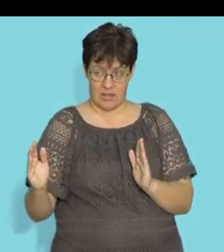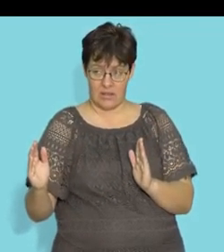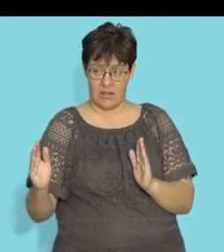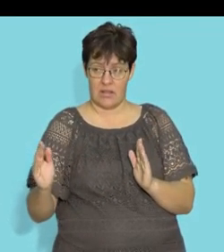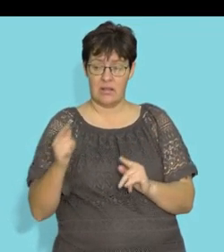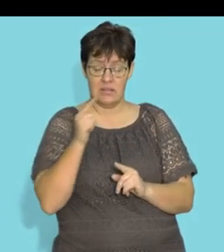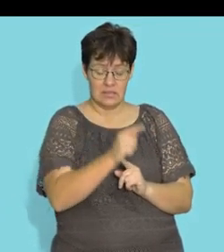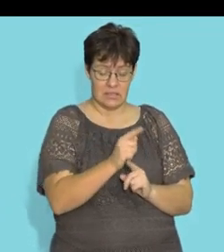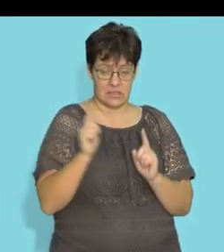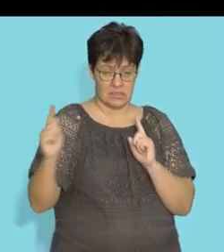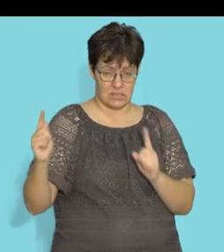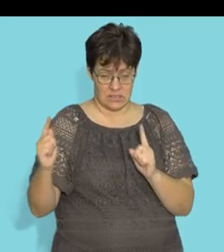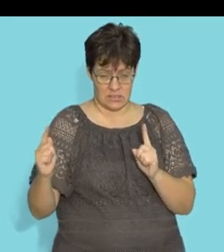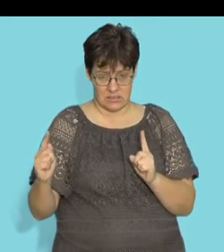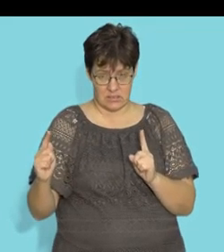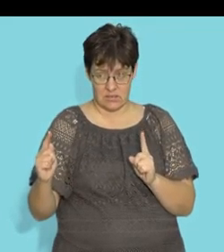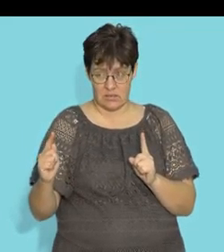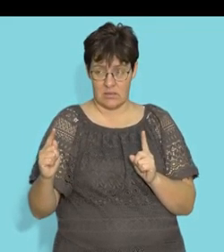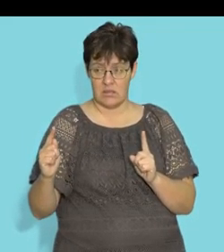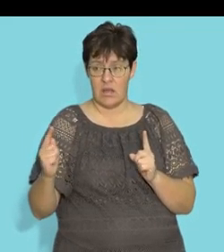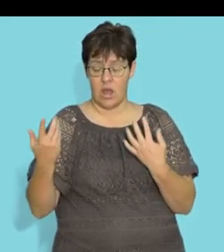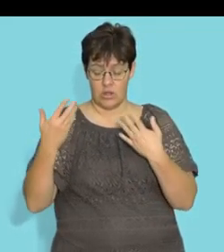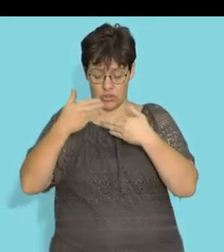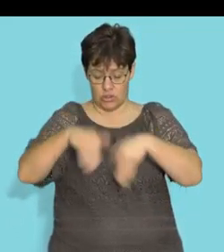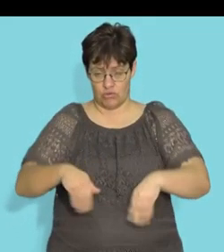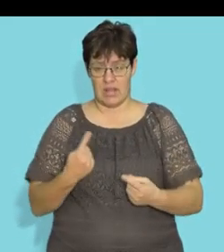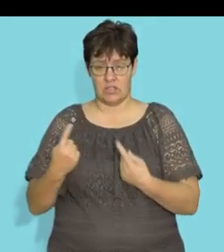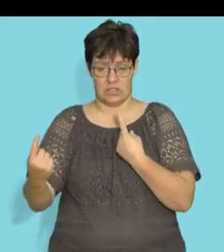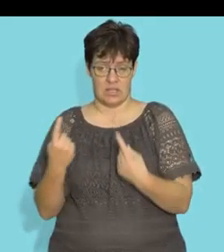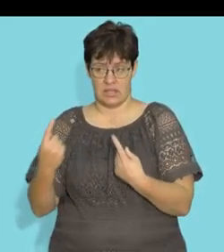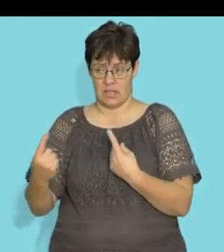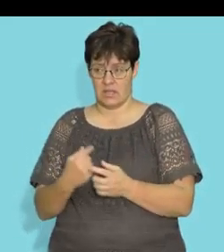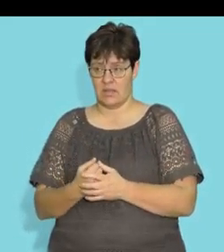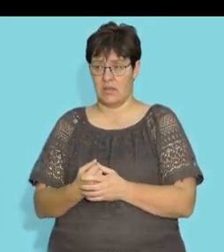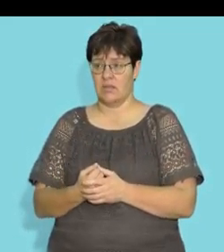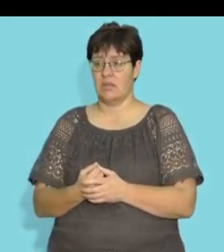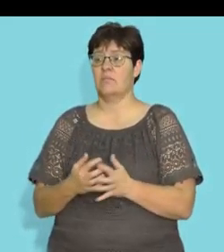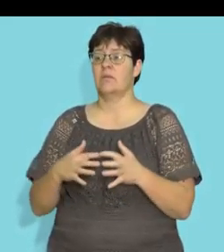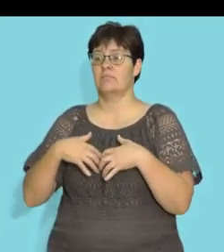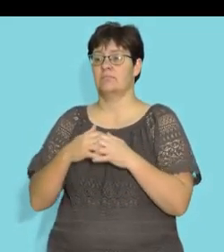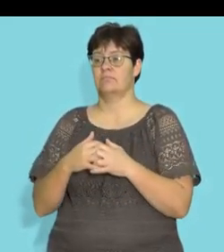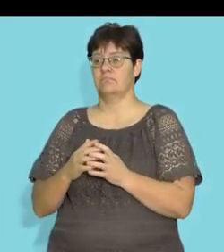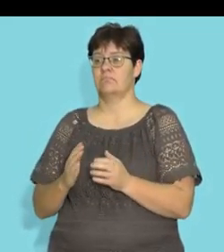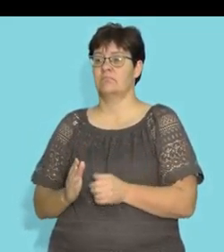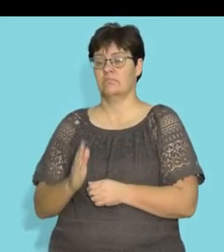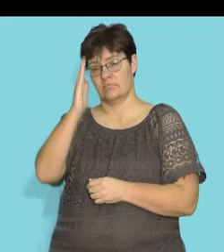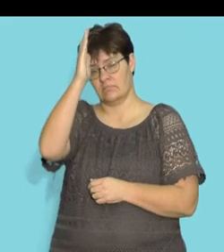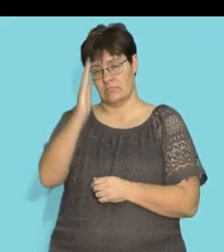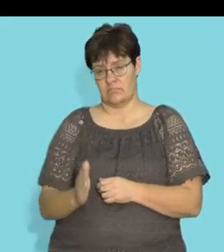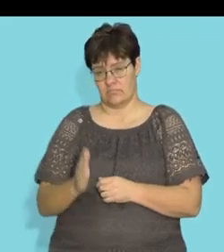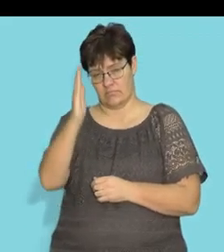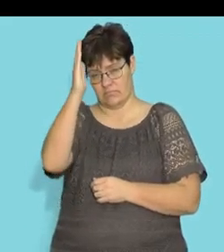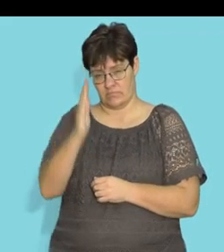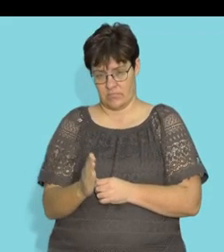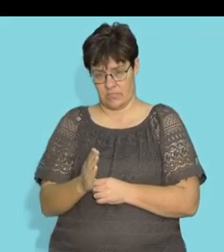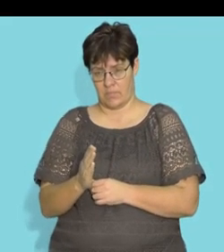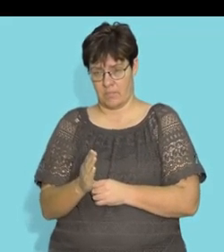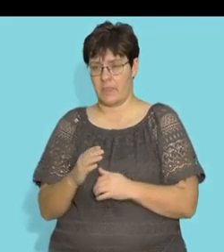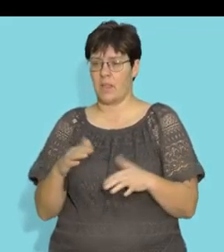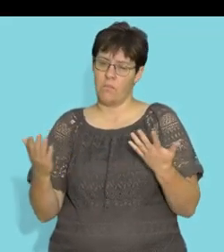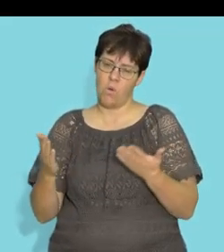is my neutral point, if I have a strong base, the strong base will be from that side and your